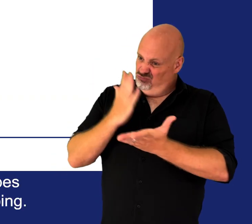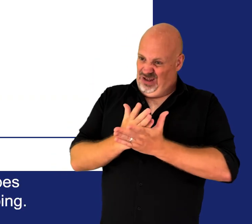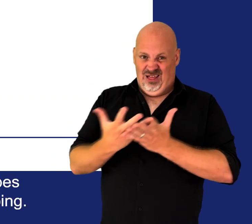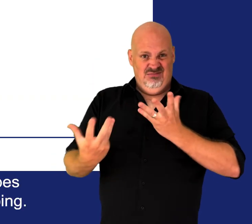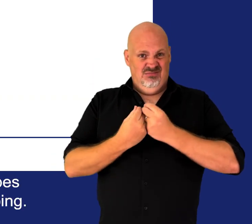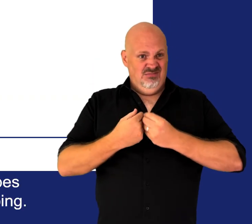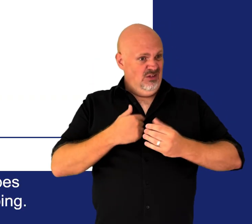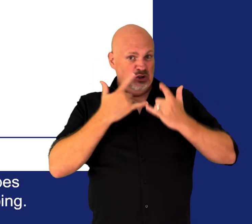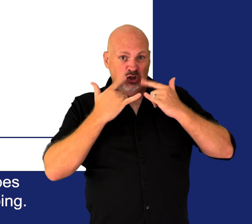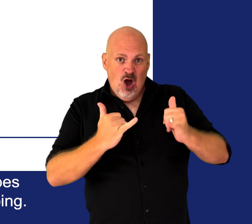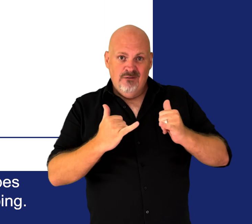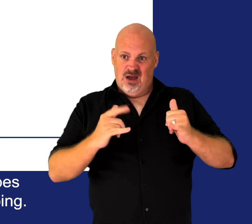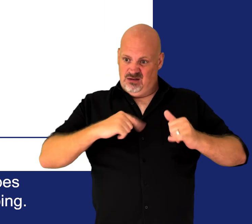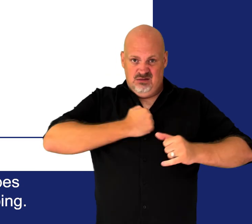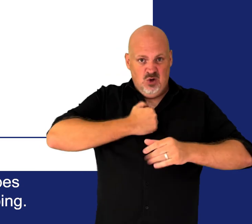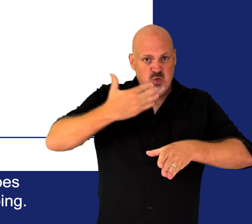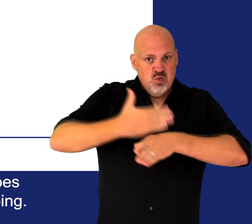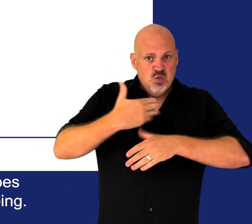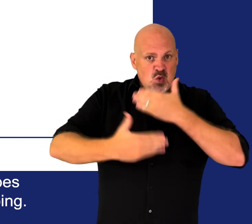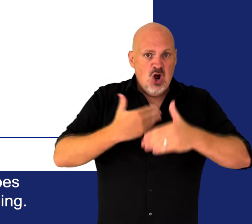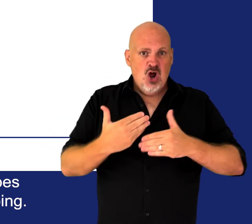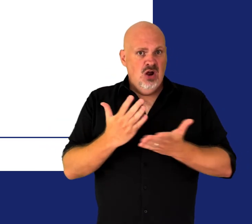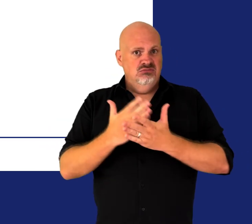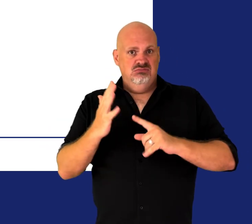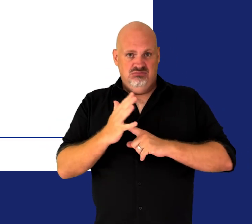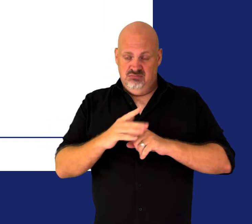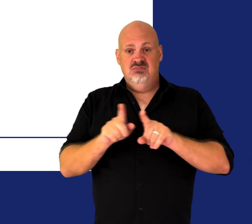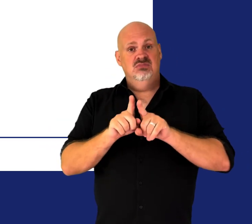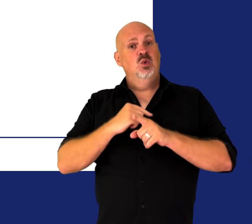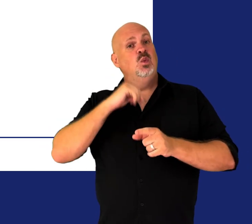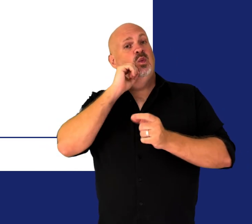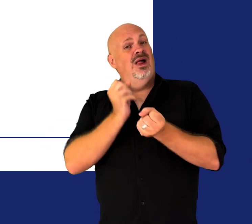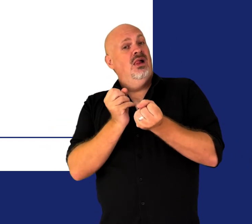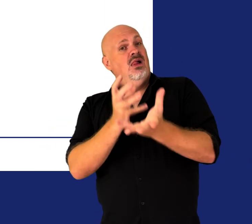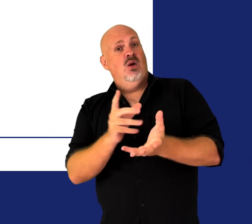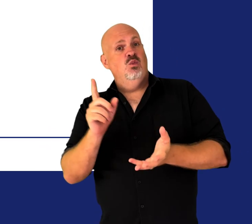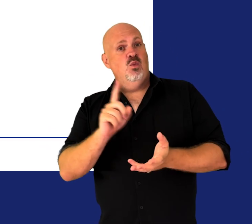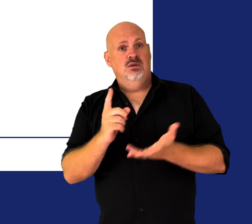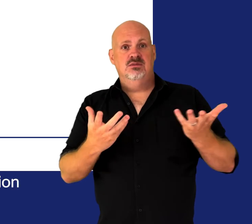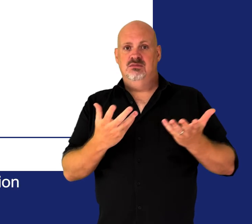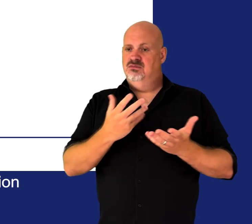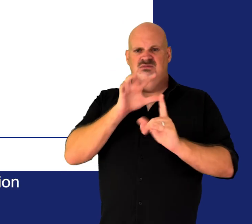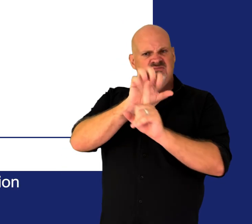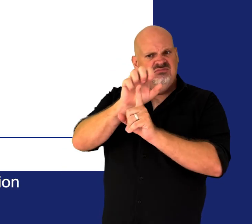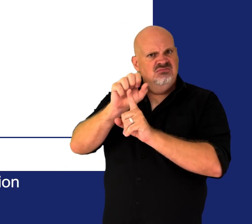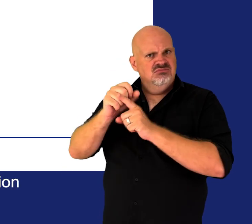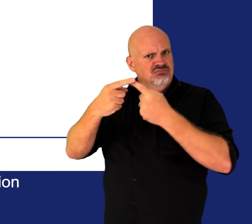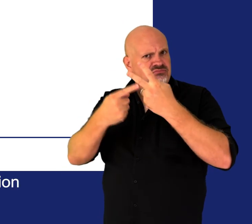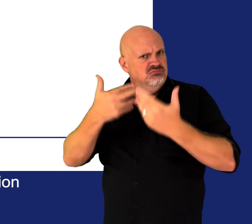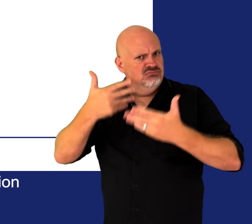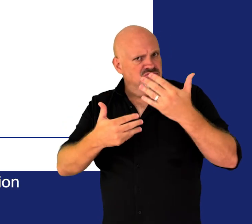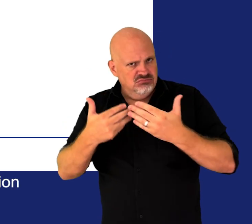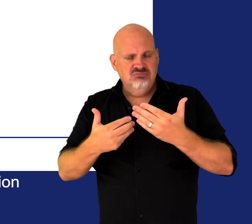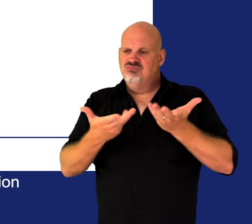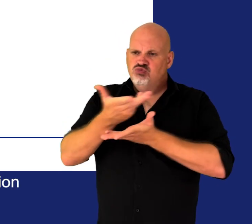absolutely shapes this survey and the work that we're doing. And then we're also going to present to you some of the findings, have a